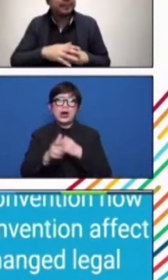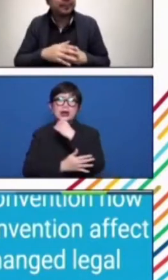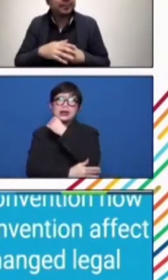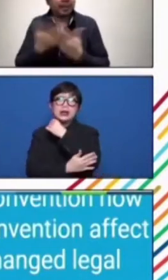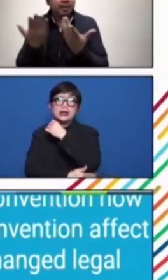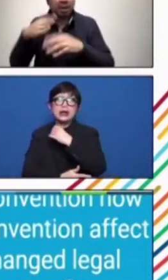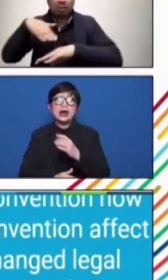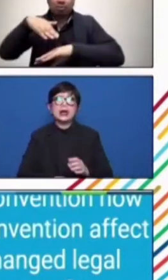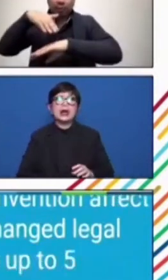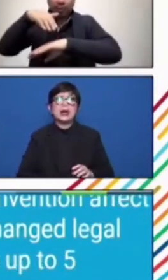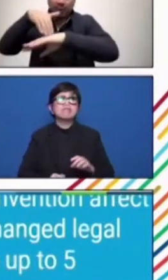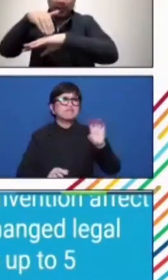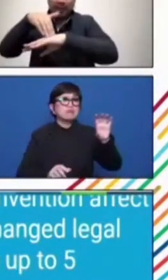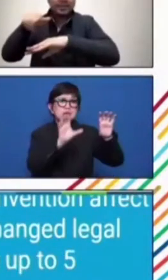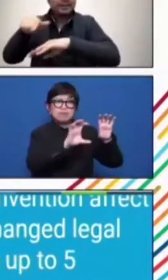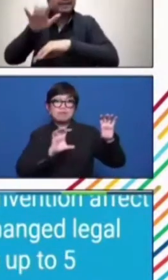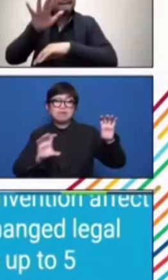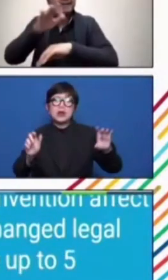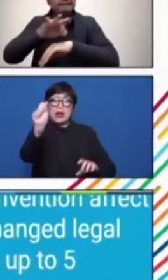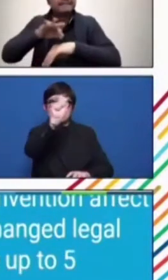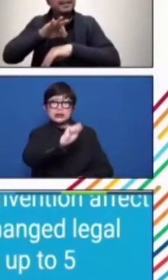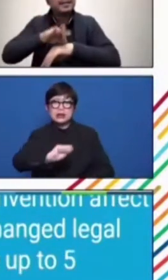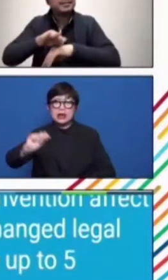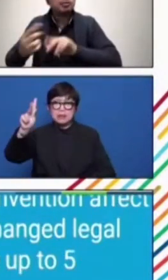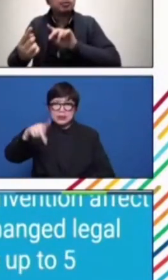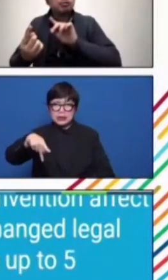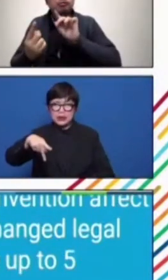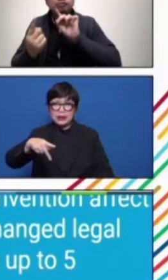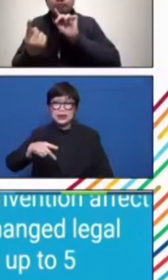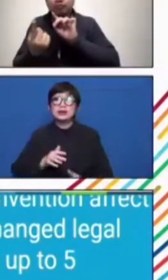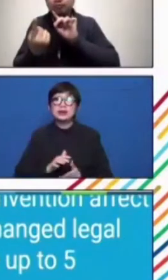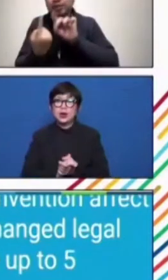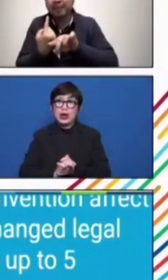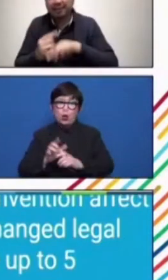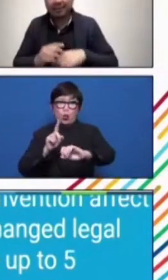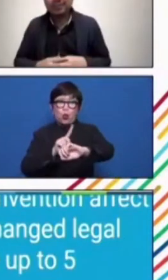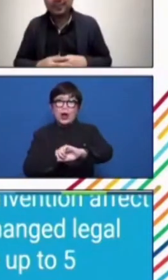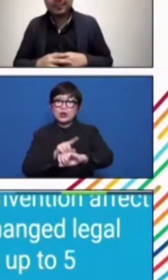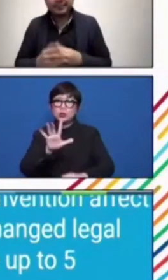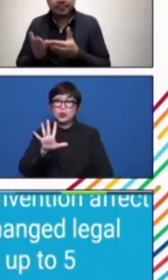minutes to respond to each question over to you Miss Kim